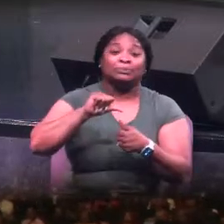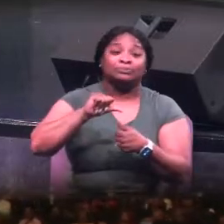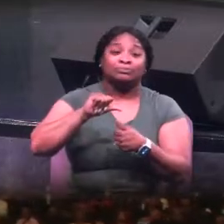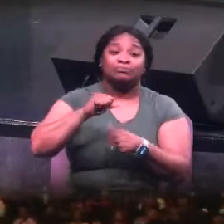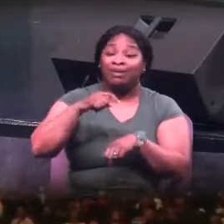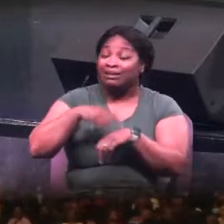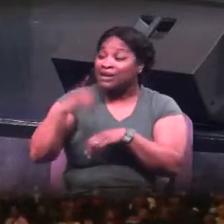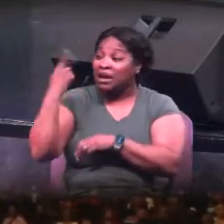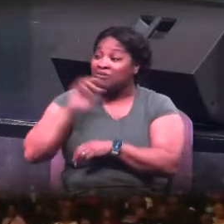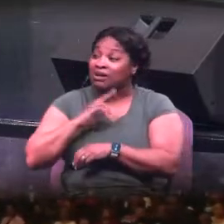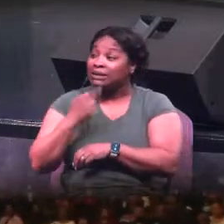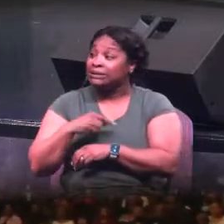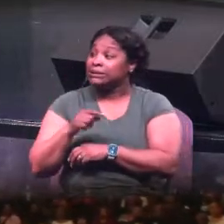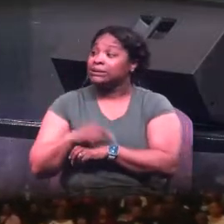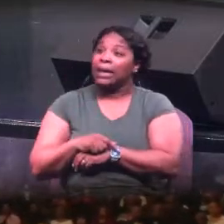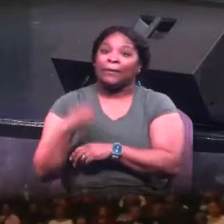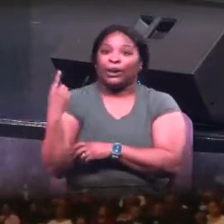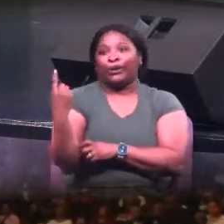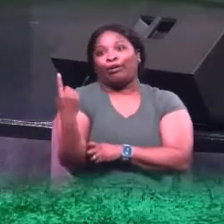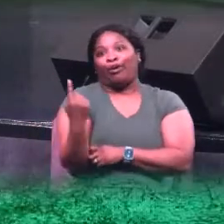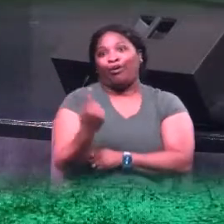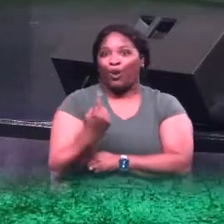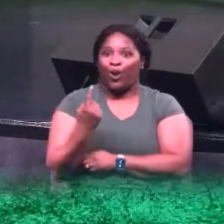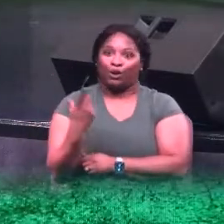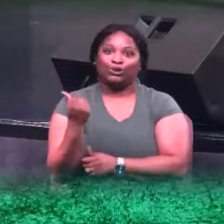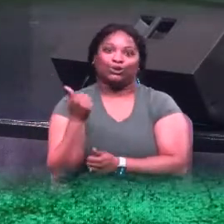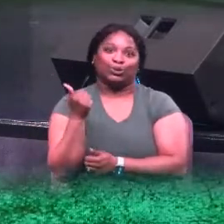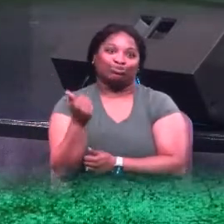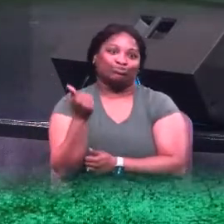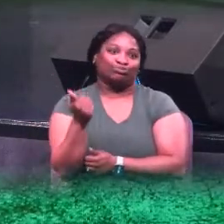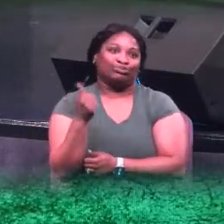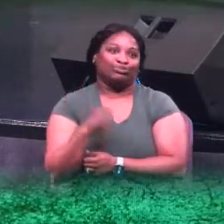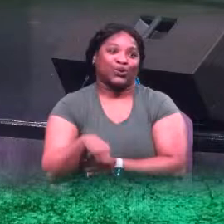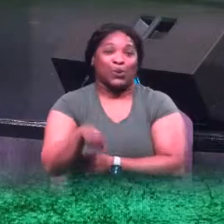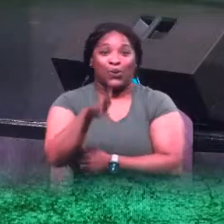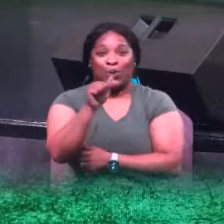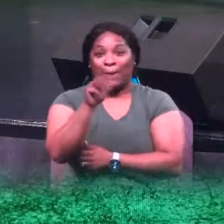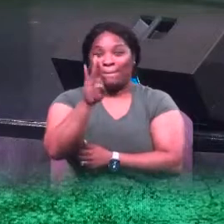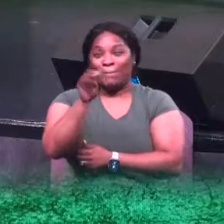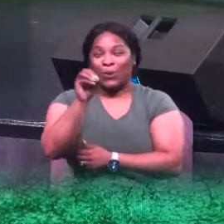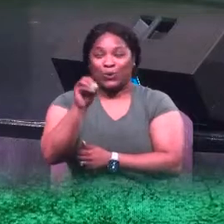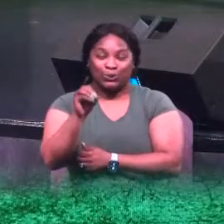it's time to stop being lone rangers. It's time to stop being Rambos.